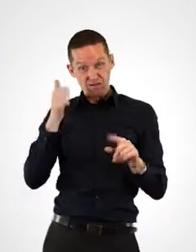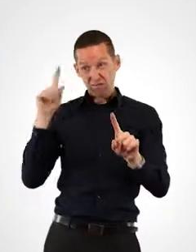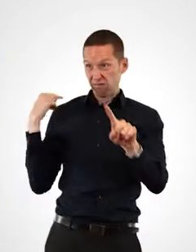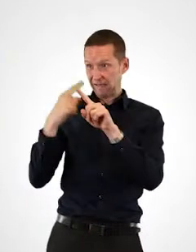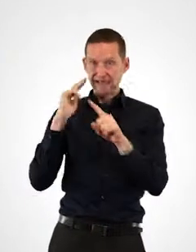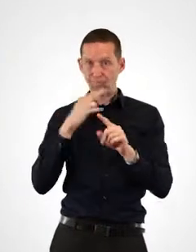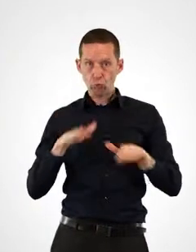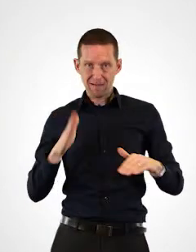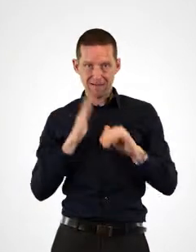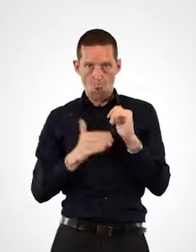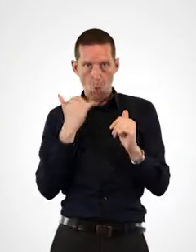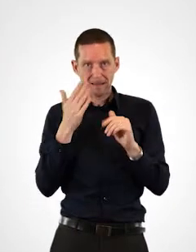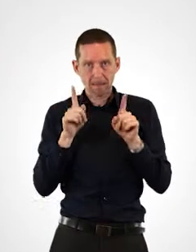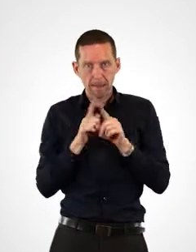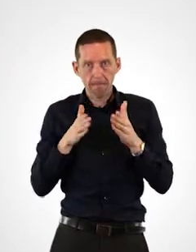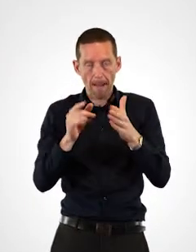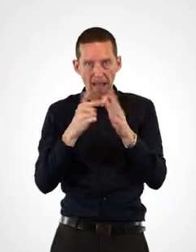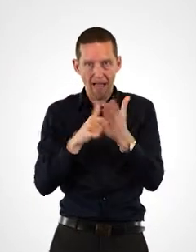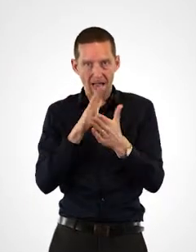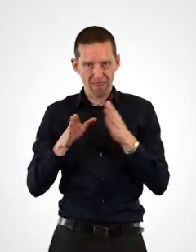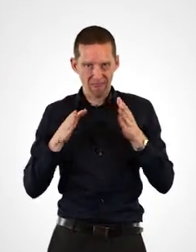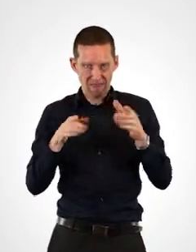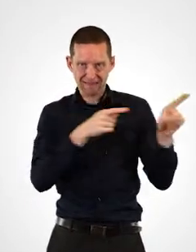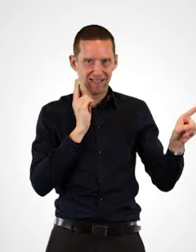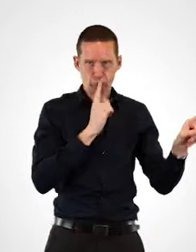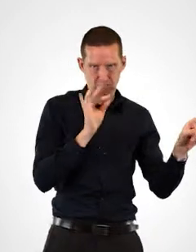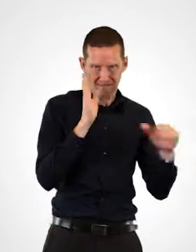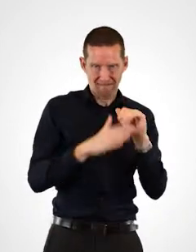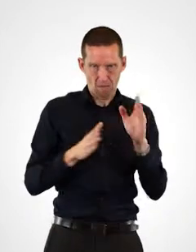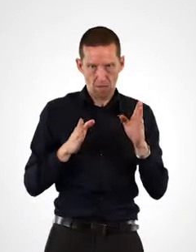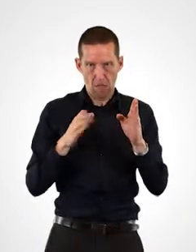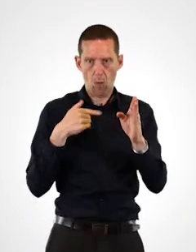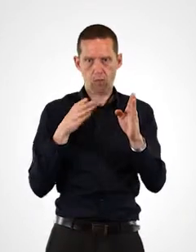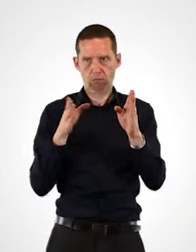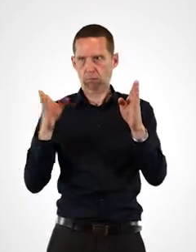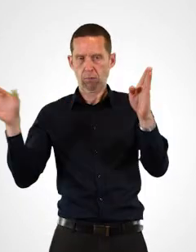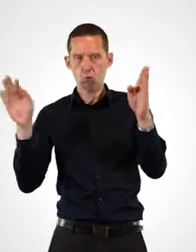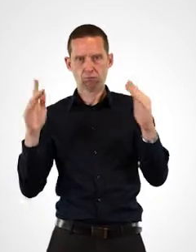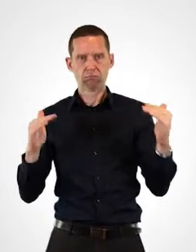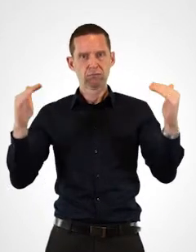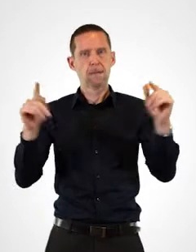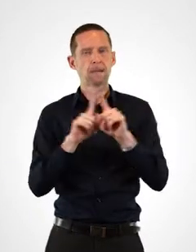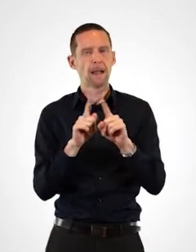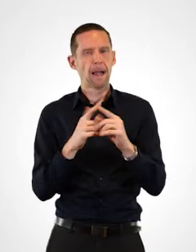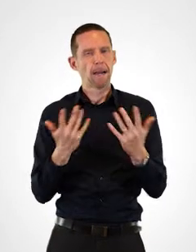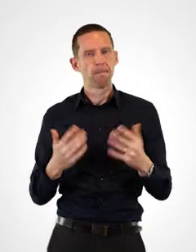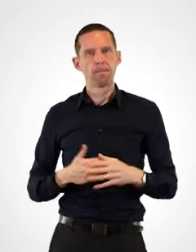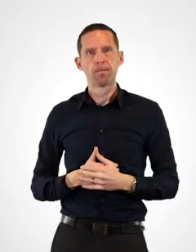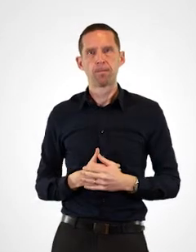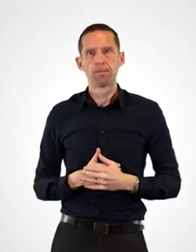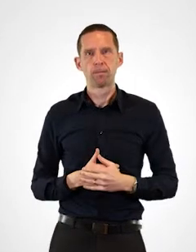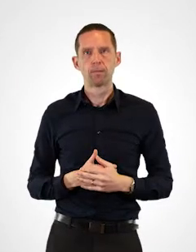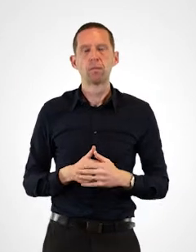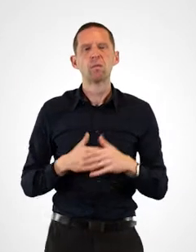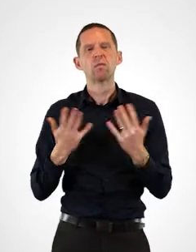path in the past in the first place, and hence we didn't end up where we needed to be. So looking a little bit more at